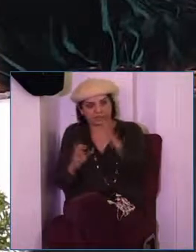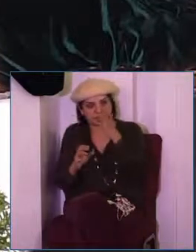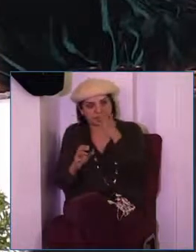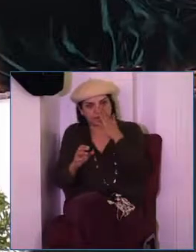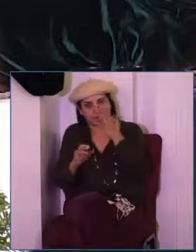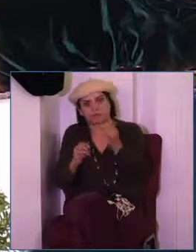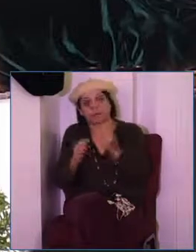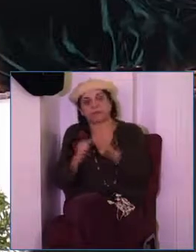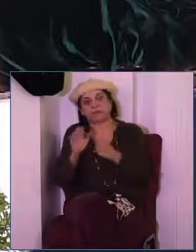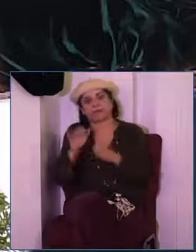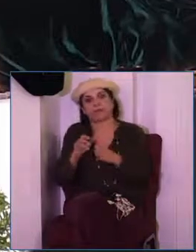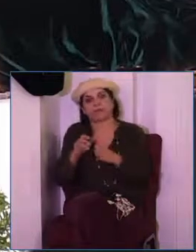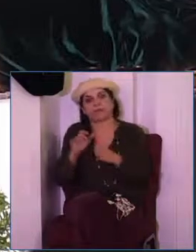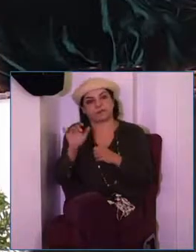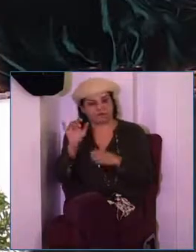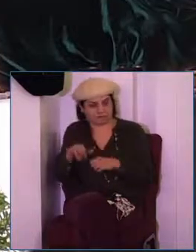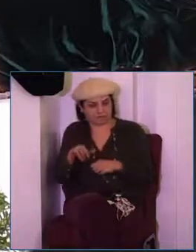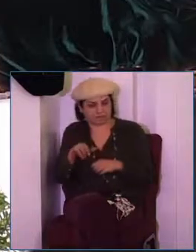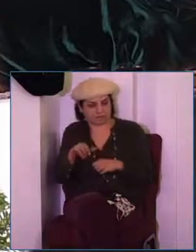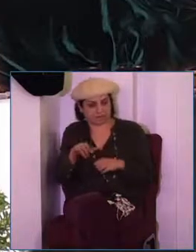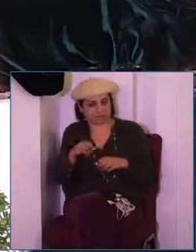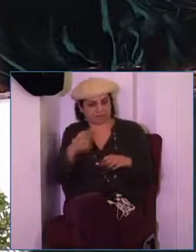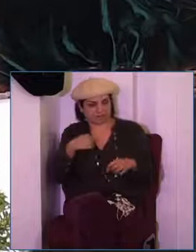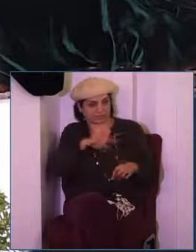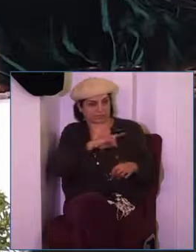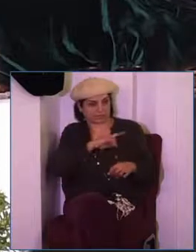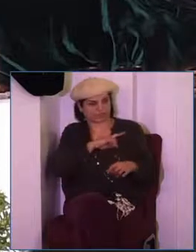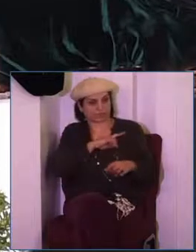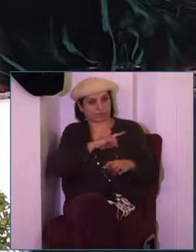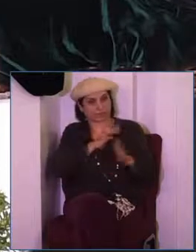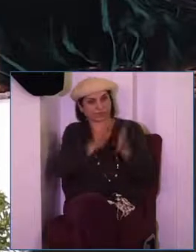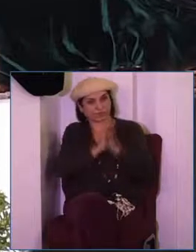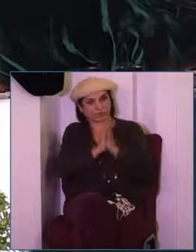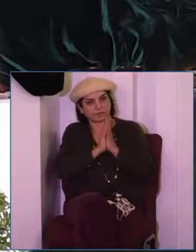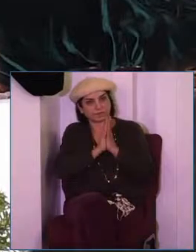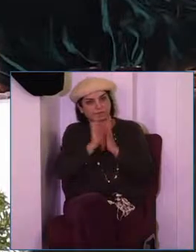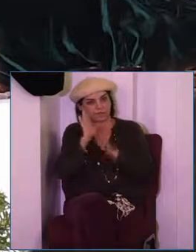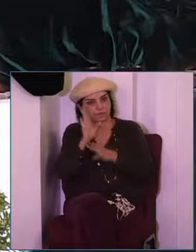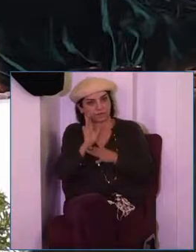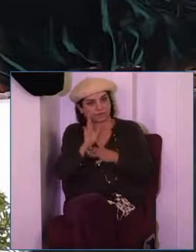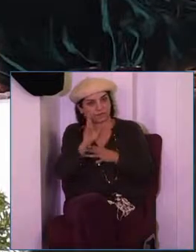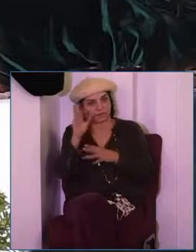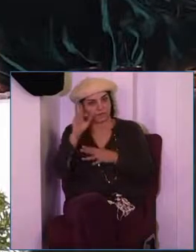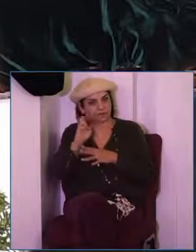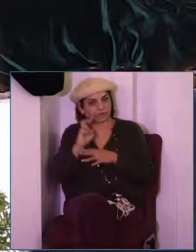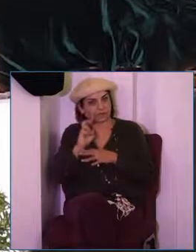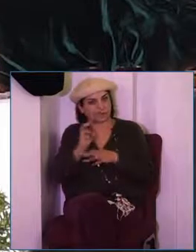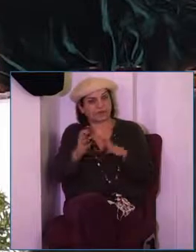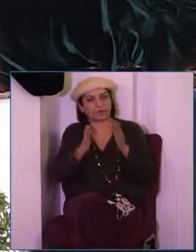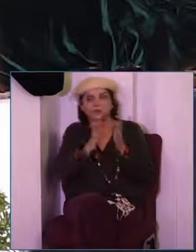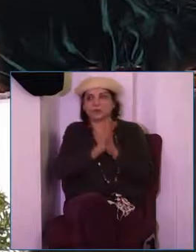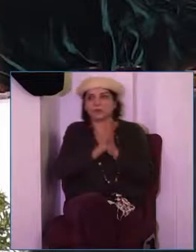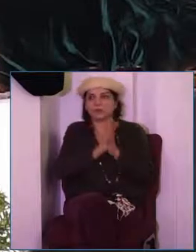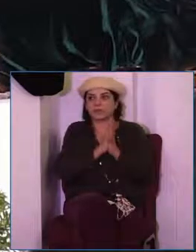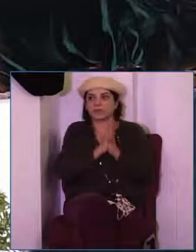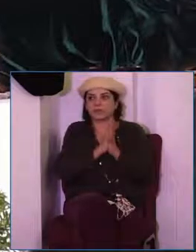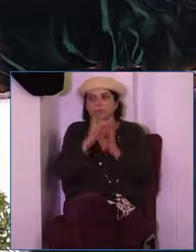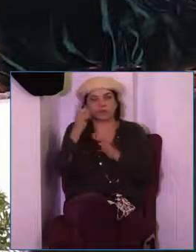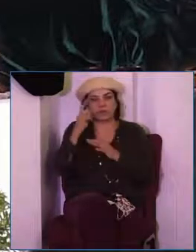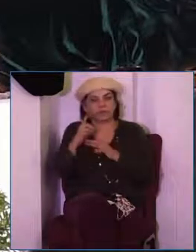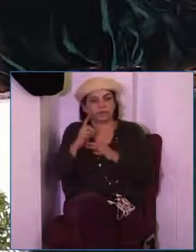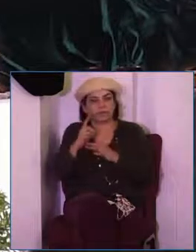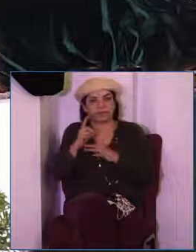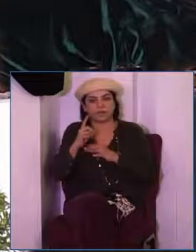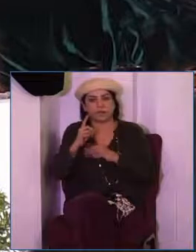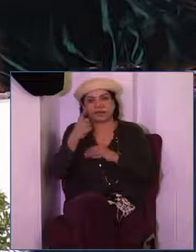ask for will be heard. And so we pray for the repose of the soul of our